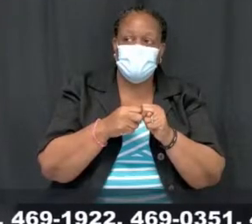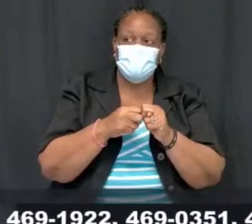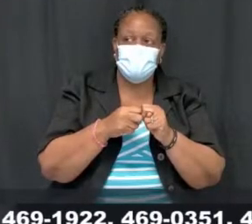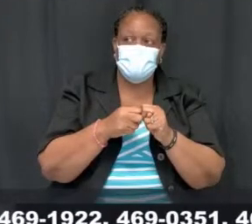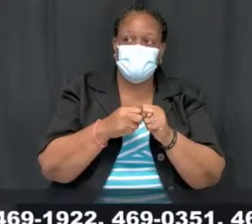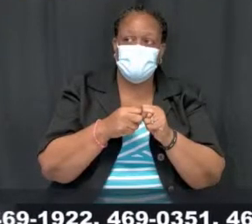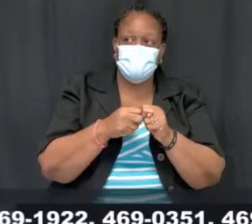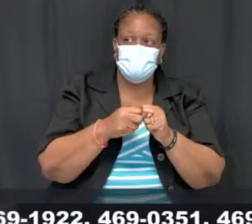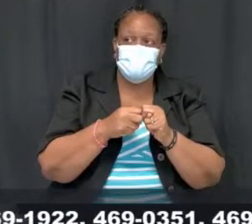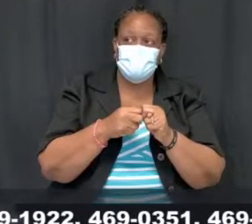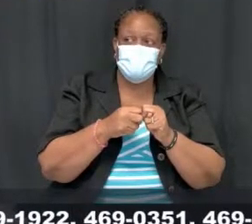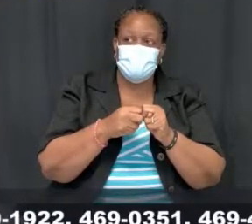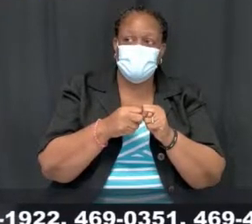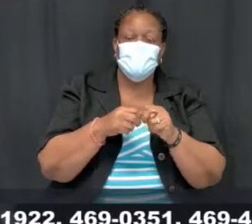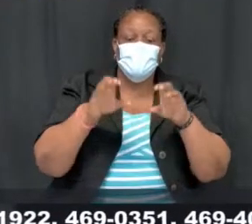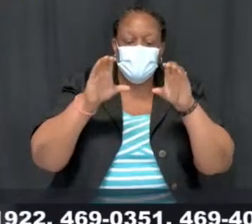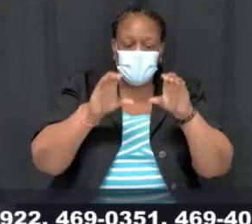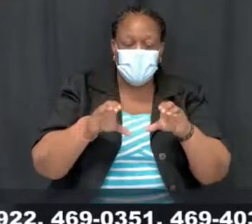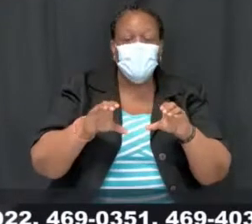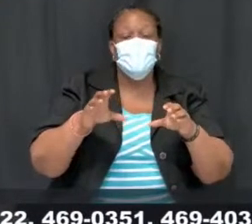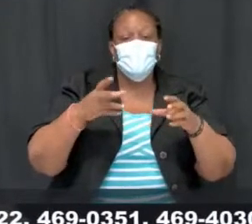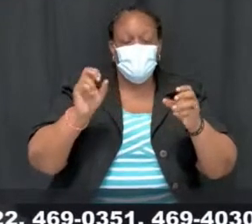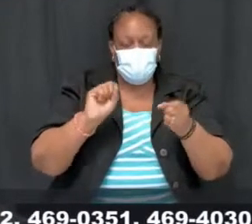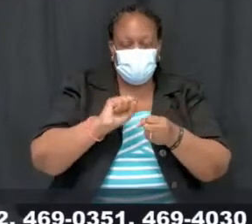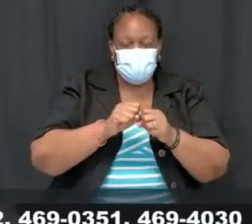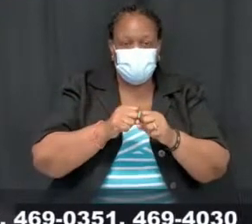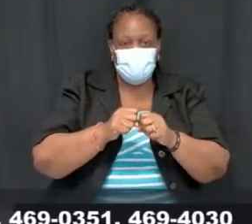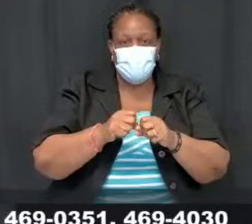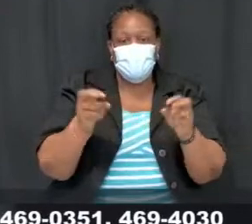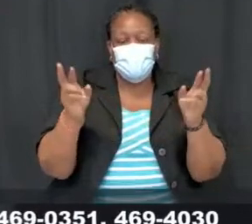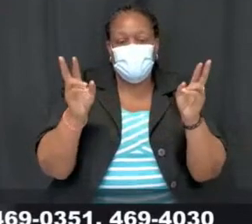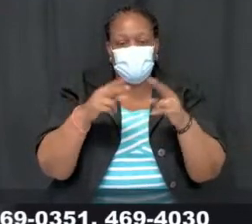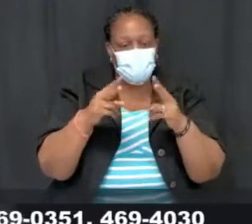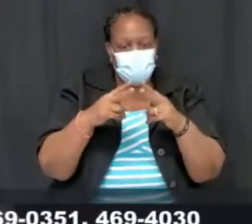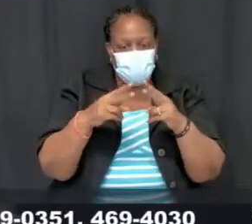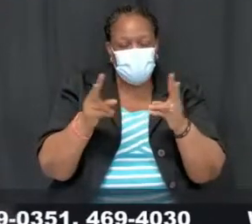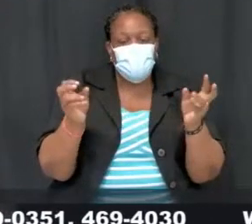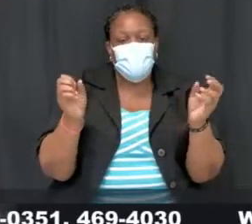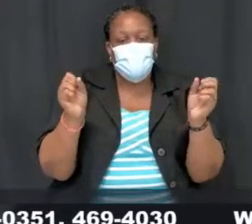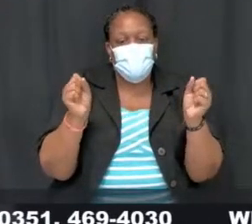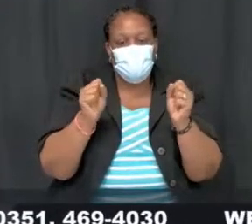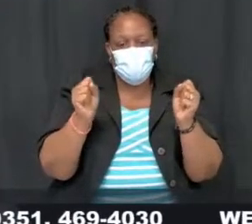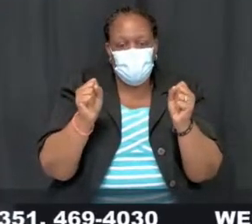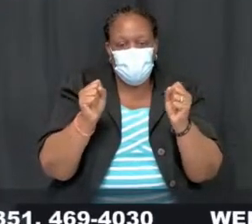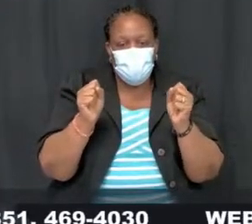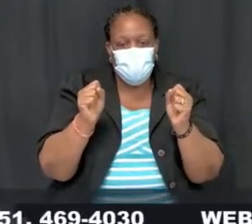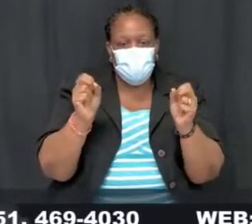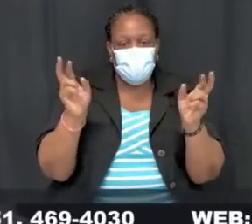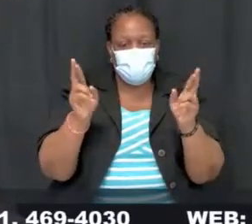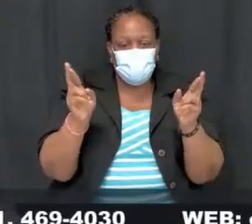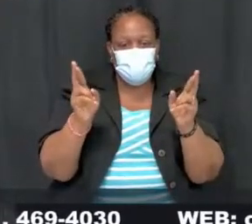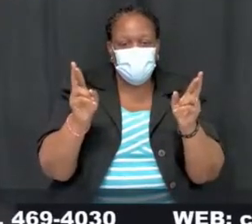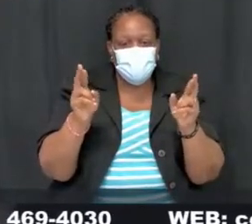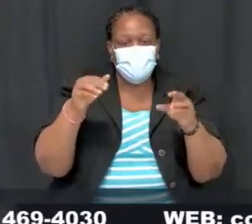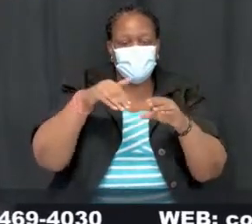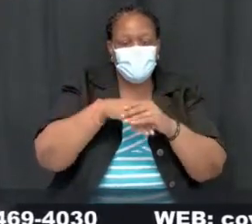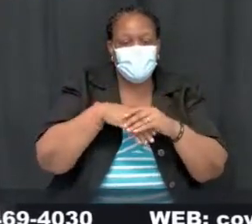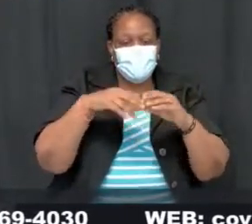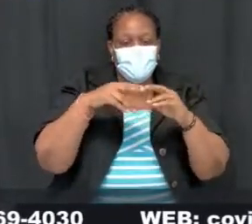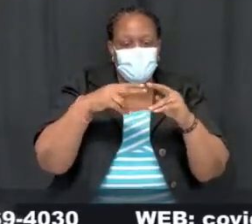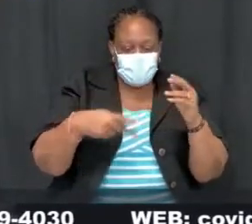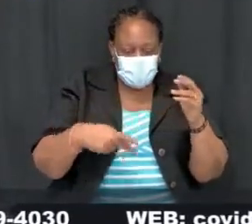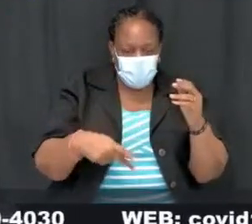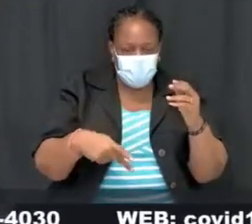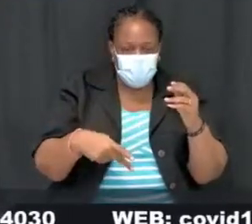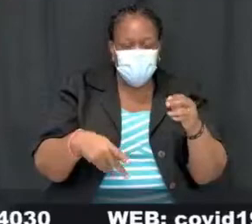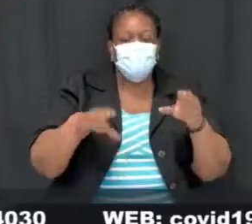the manufacturers. So you actually really do not need a -20 degrees refrigerator in Nevis.